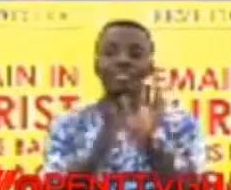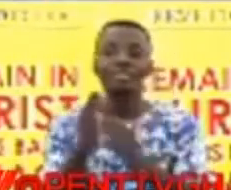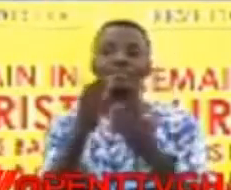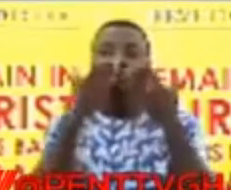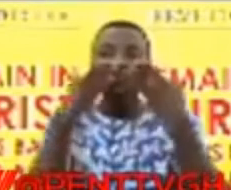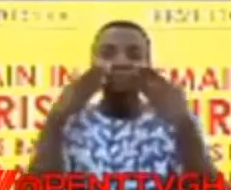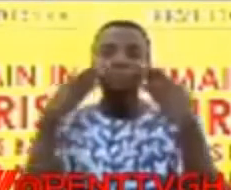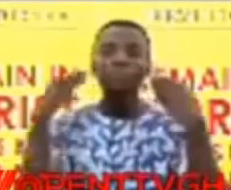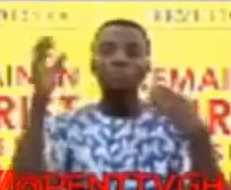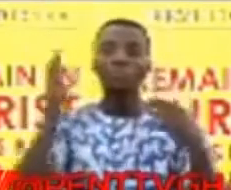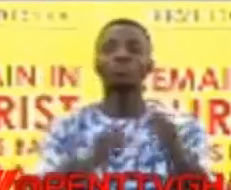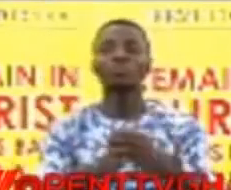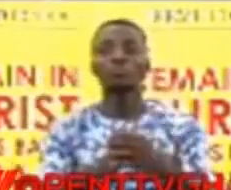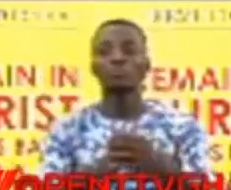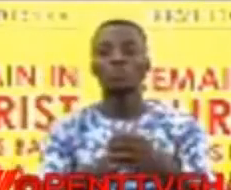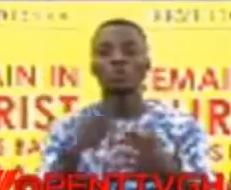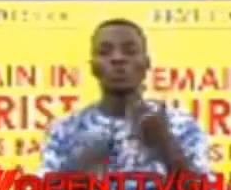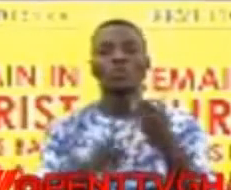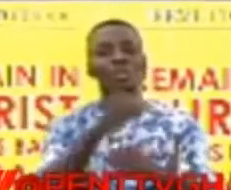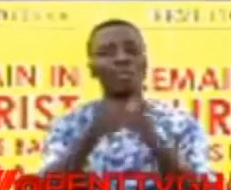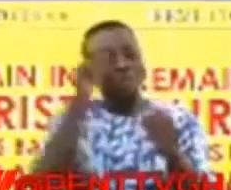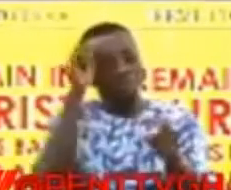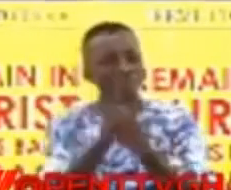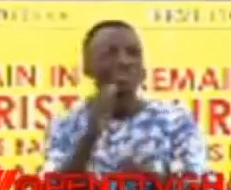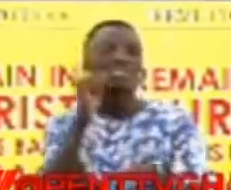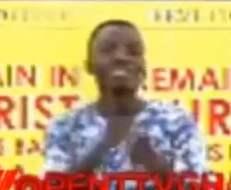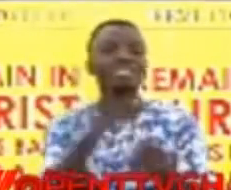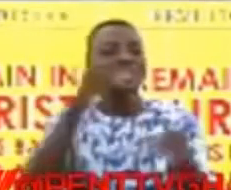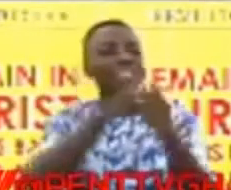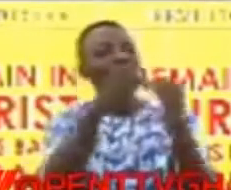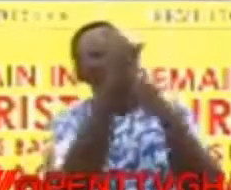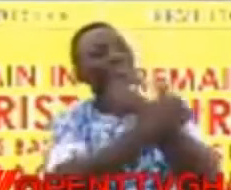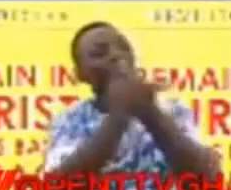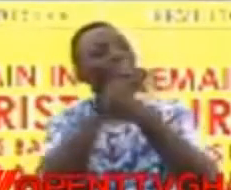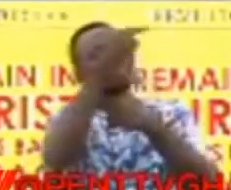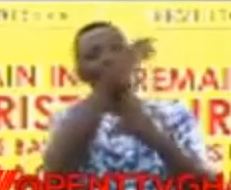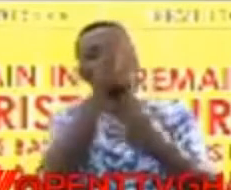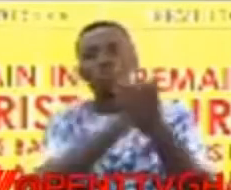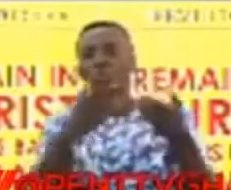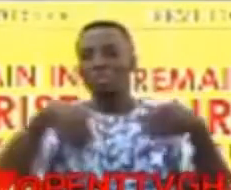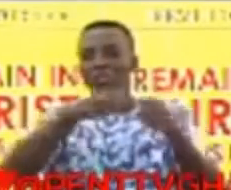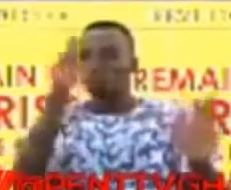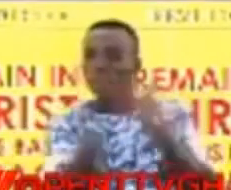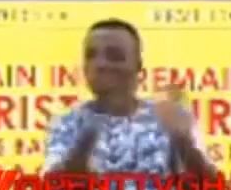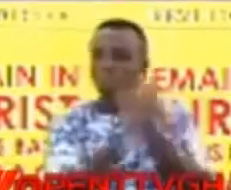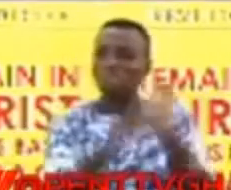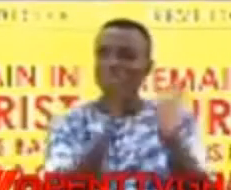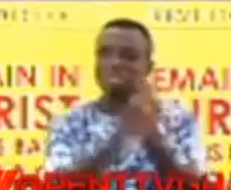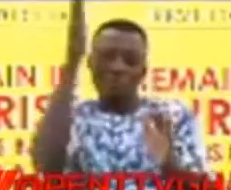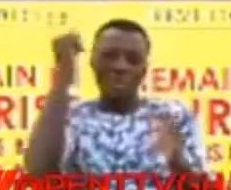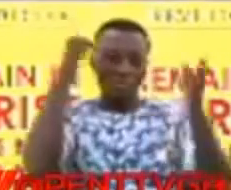the persecuted church? What about our brothers and sisters who are being slaughtered? They are being